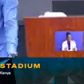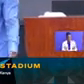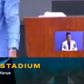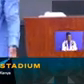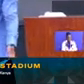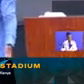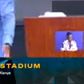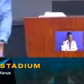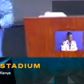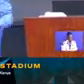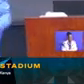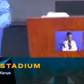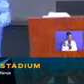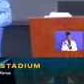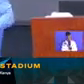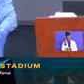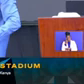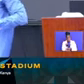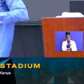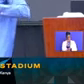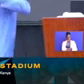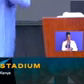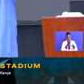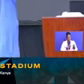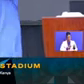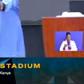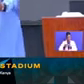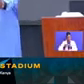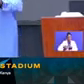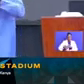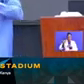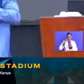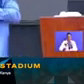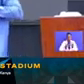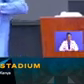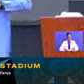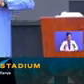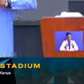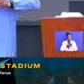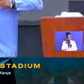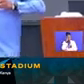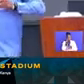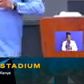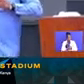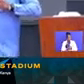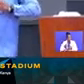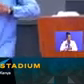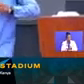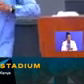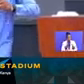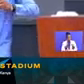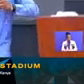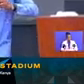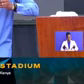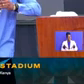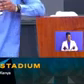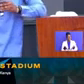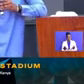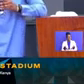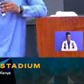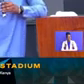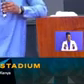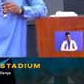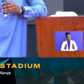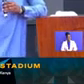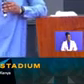are responsible for your going forward life so that's why we even up to today